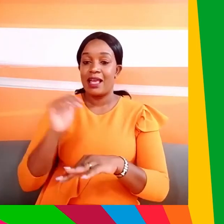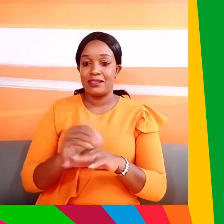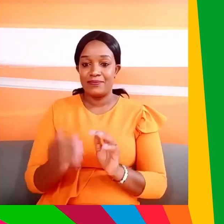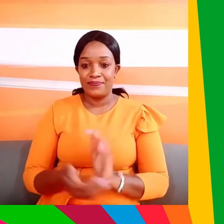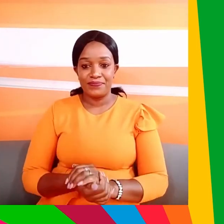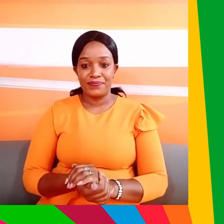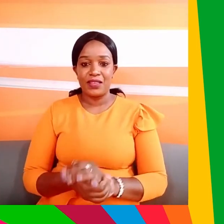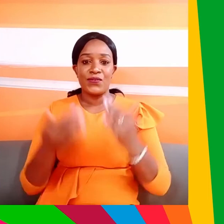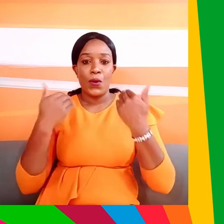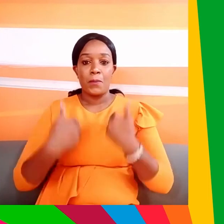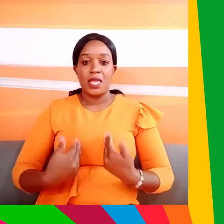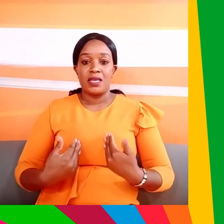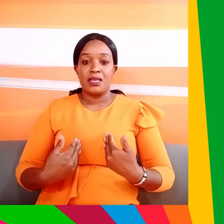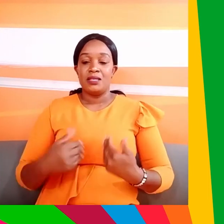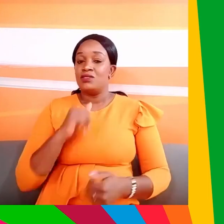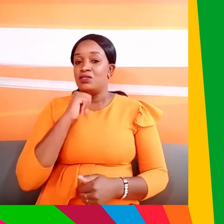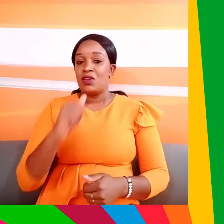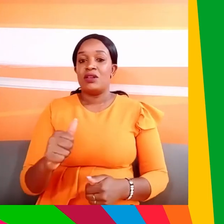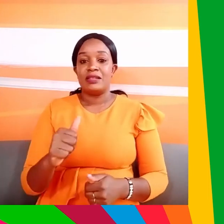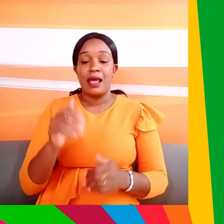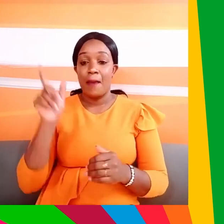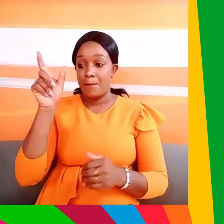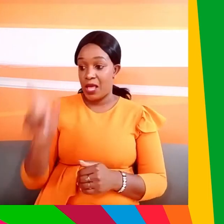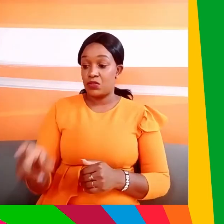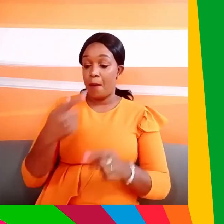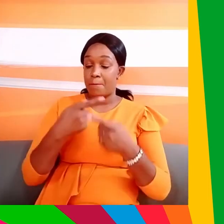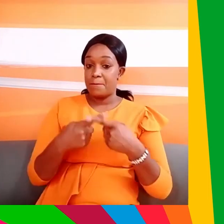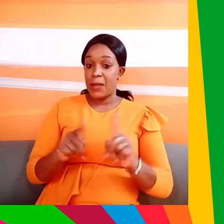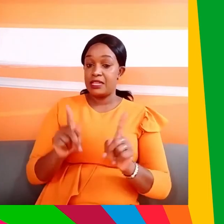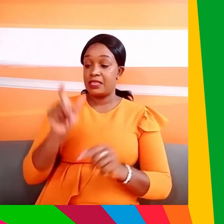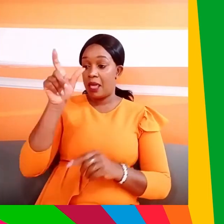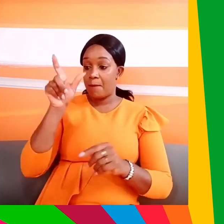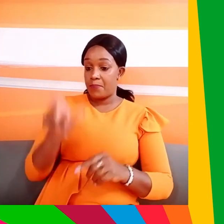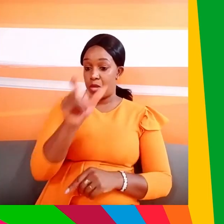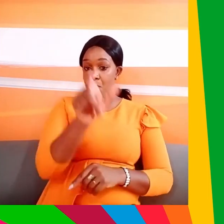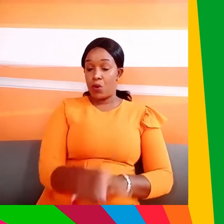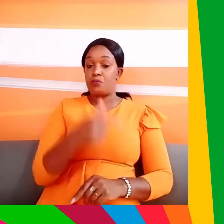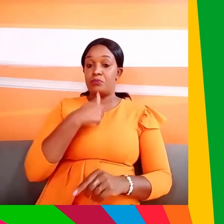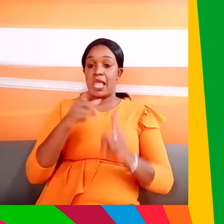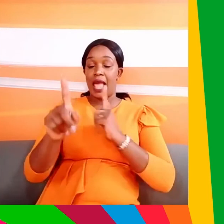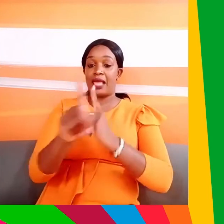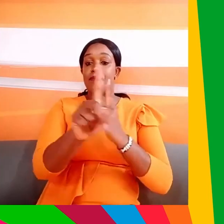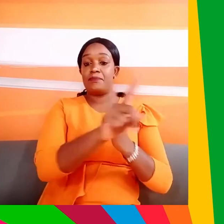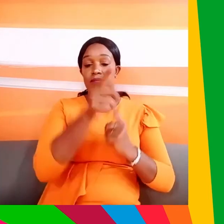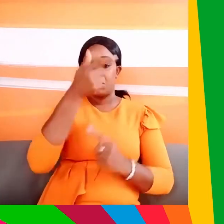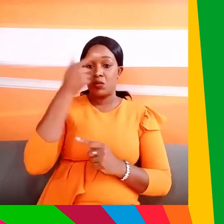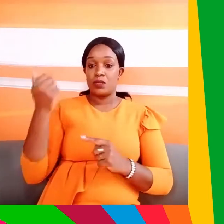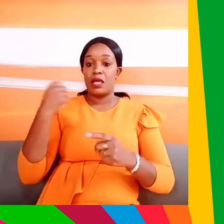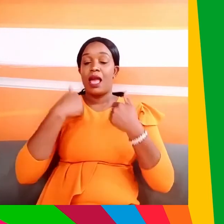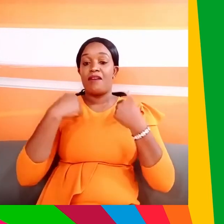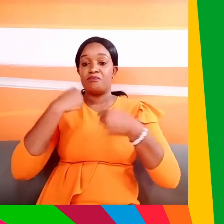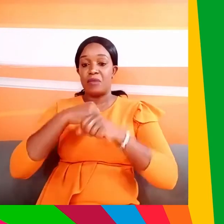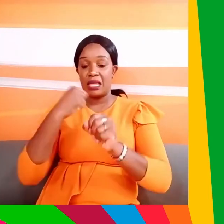person, but it's the people I meet. You know, I, as you said, I worked for 6 years as Secretary General of Civicus. And now even in this job at Oxfam,